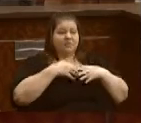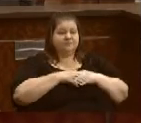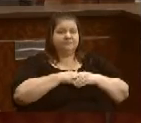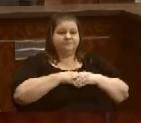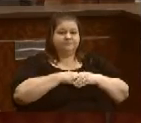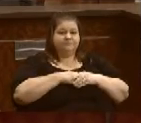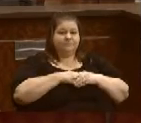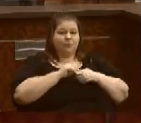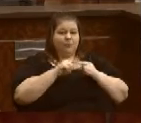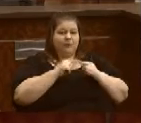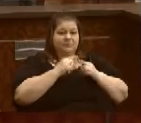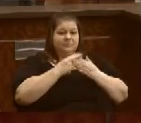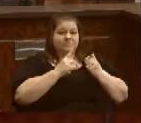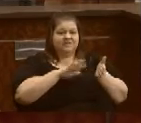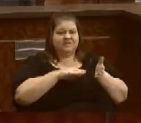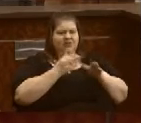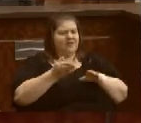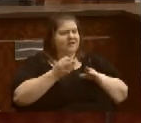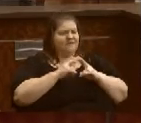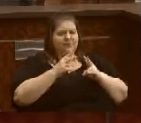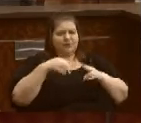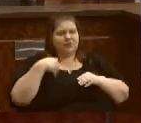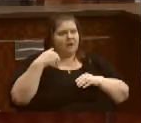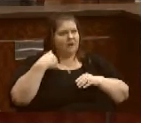has been lost at such a young age.